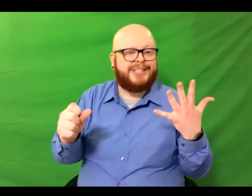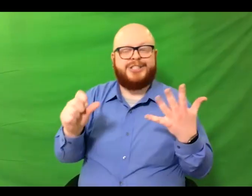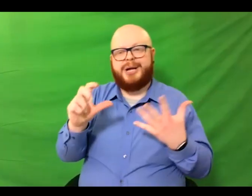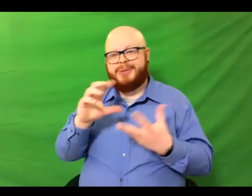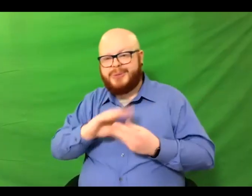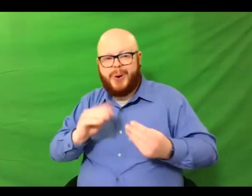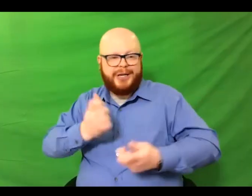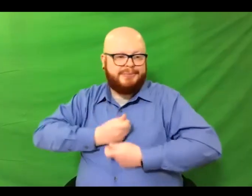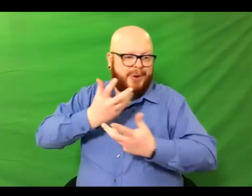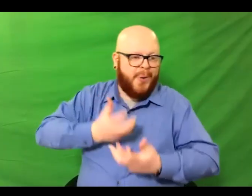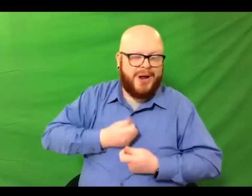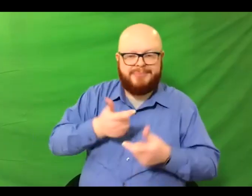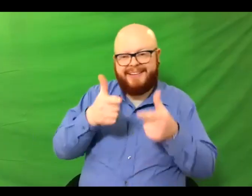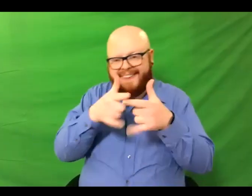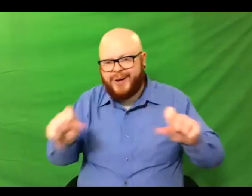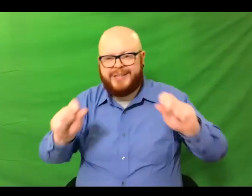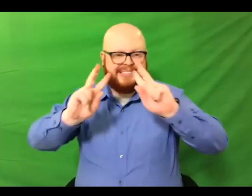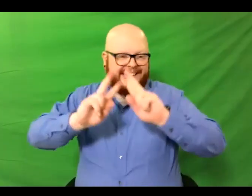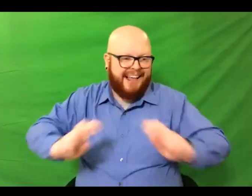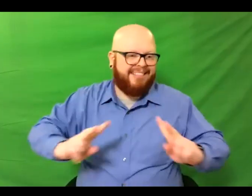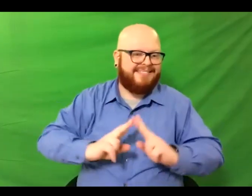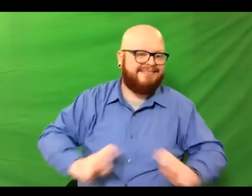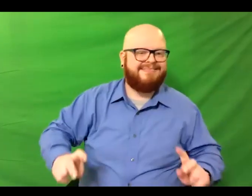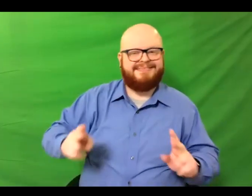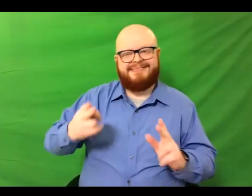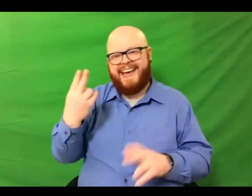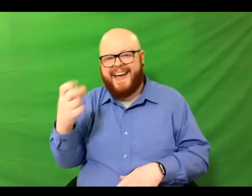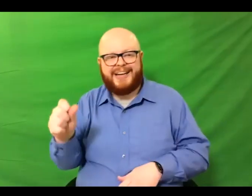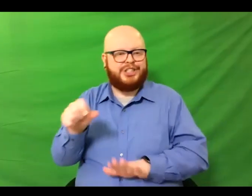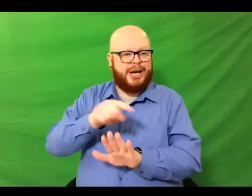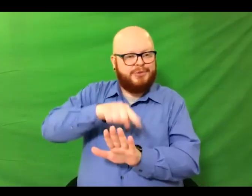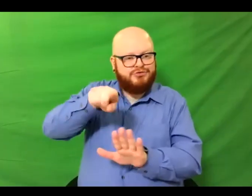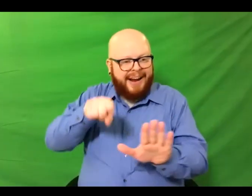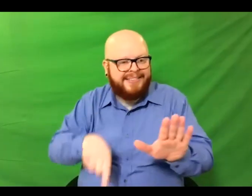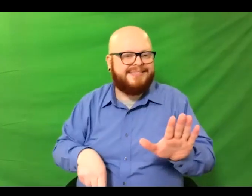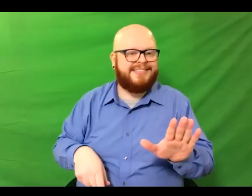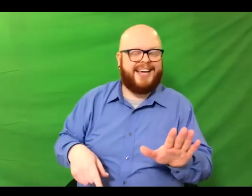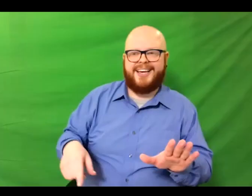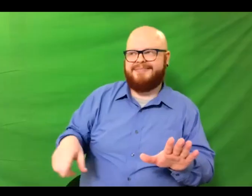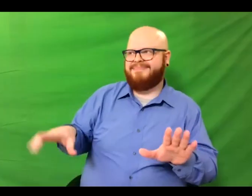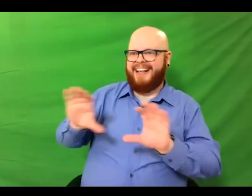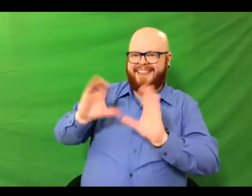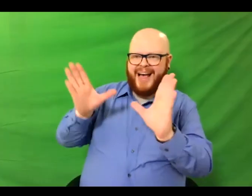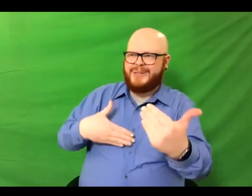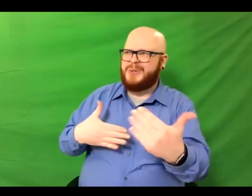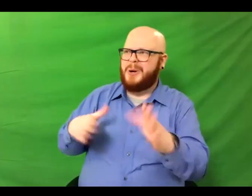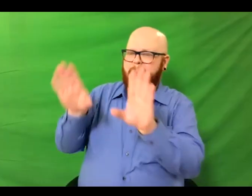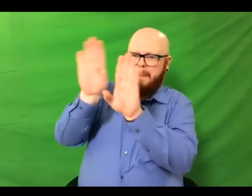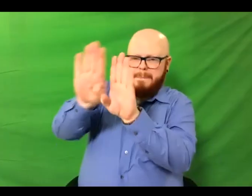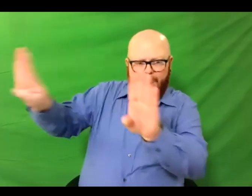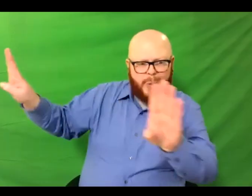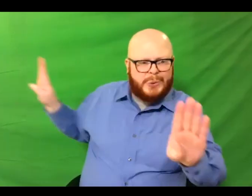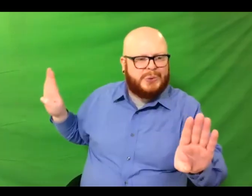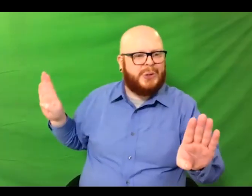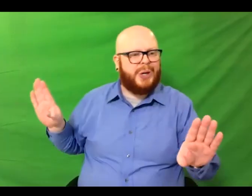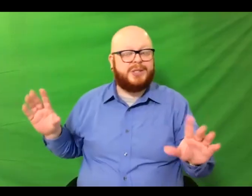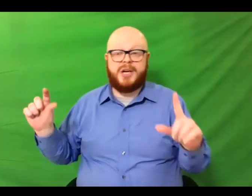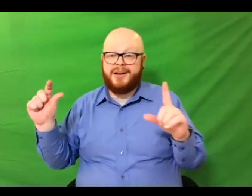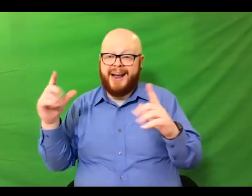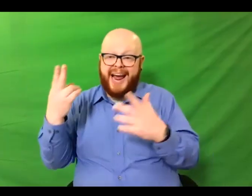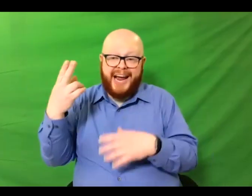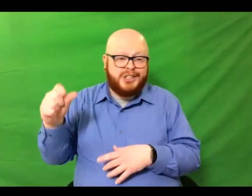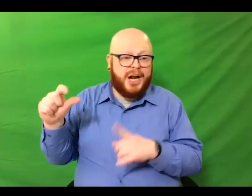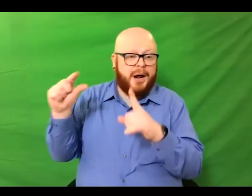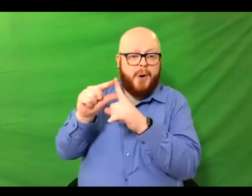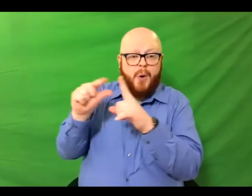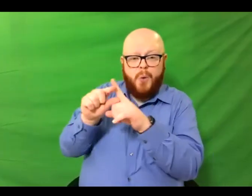hand shape tracing, classroom posters, a hand shape word wall. So you're accessing the words by the hand shape, such as maybe using